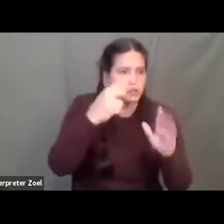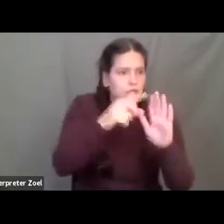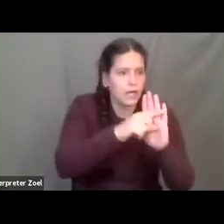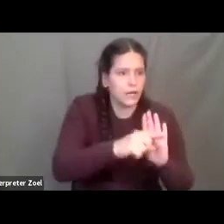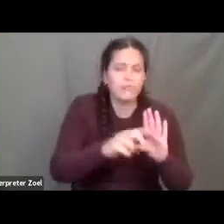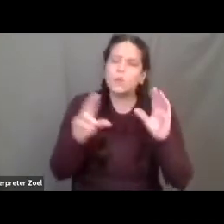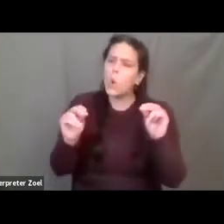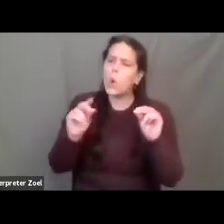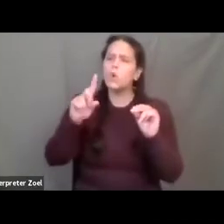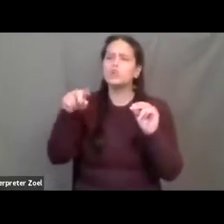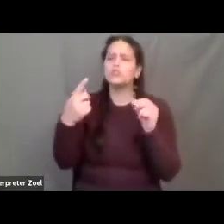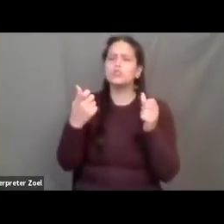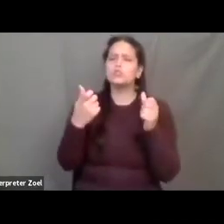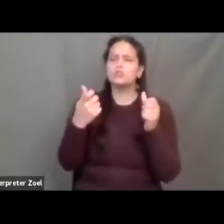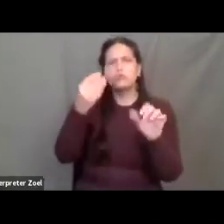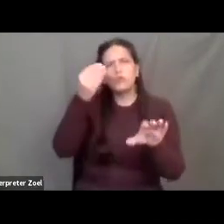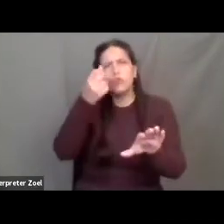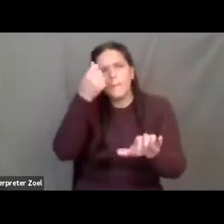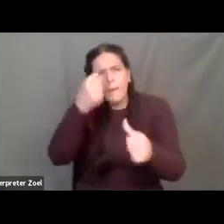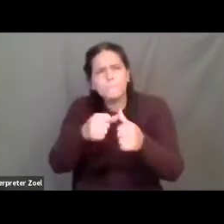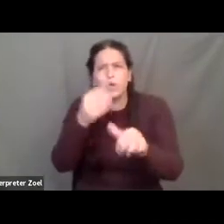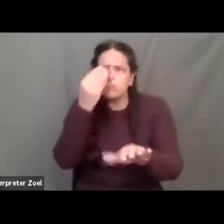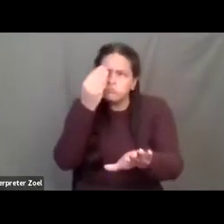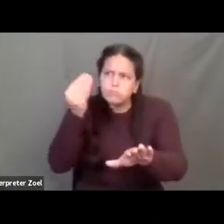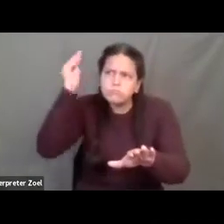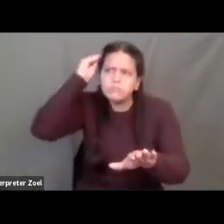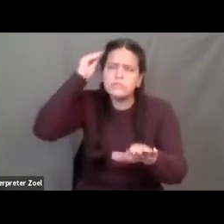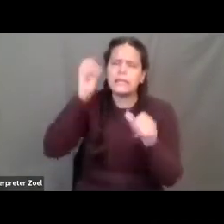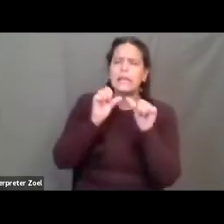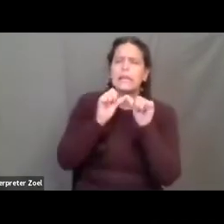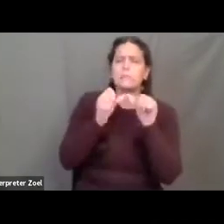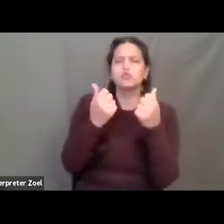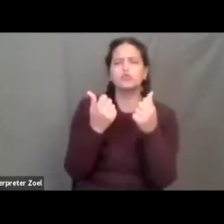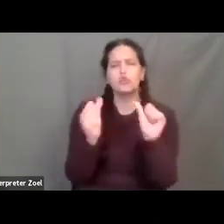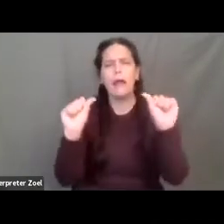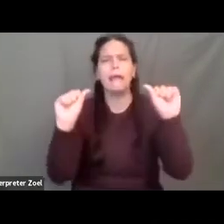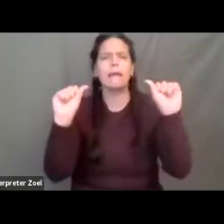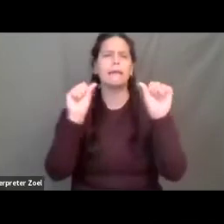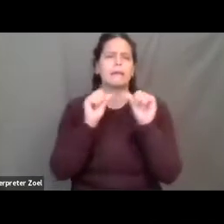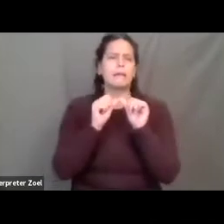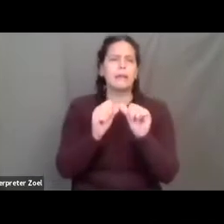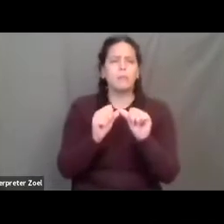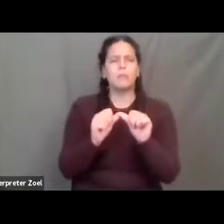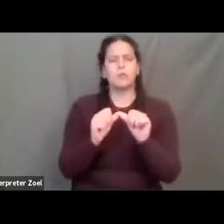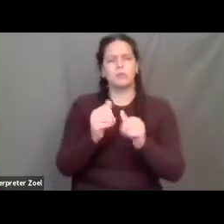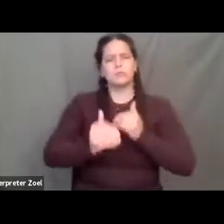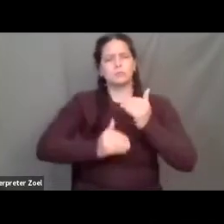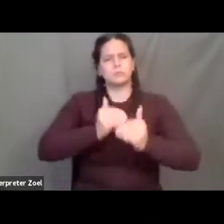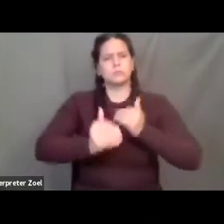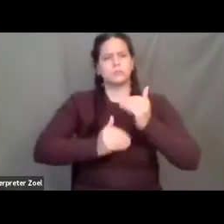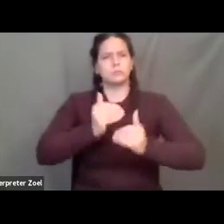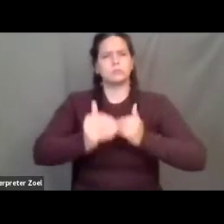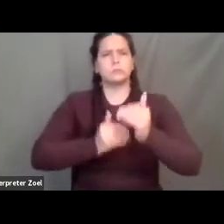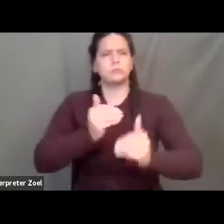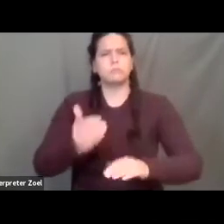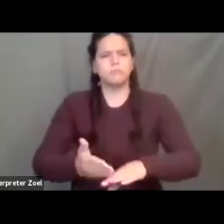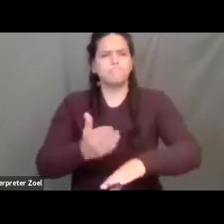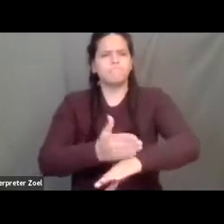for these higher things, especially during this COVID time, and also during these times when we're